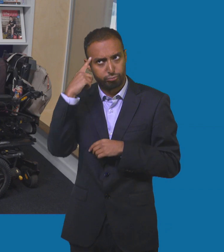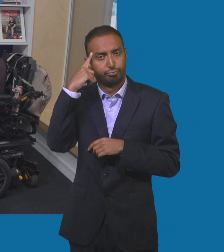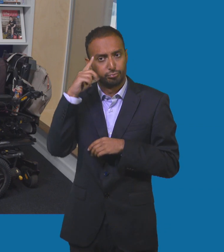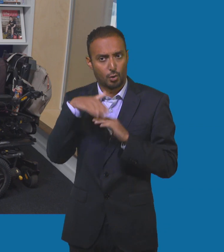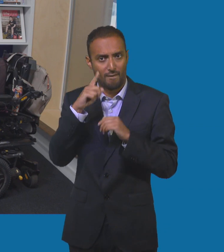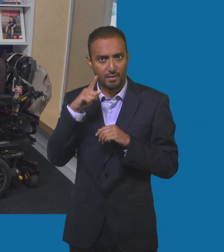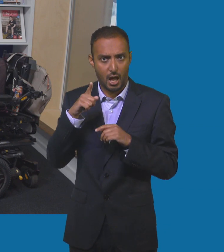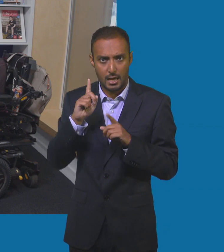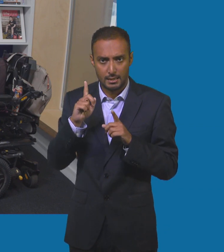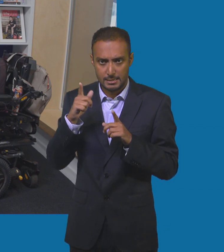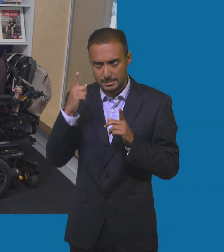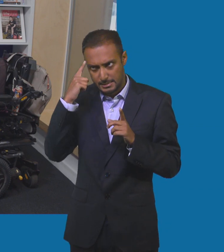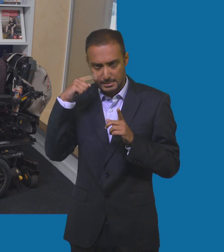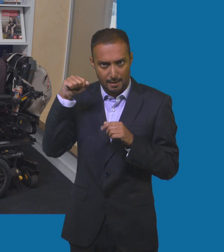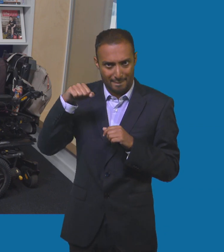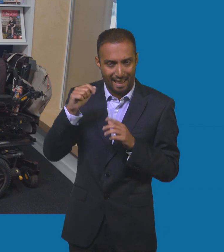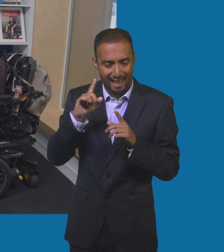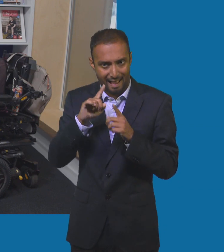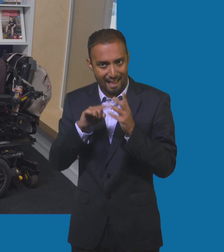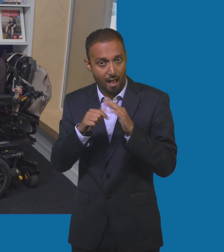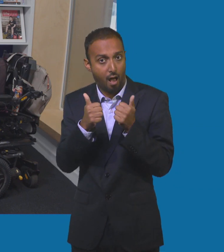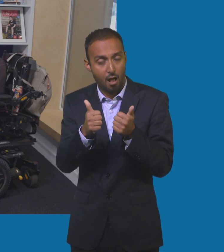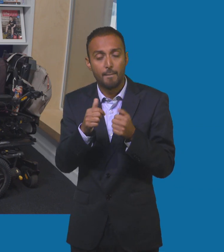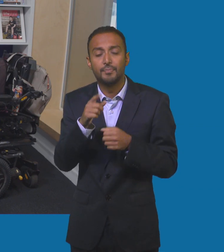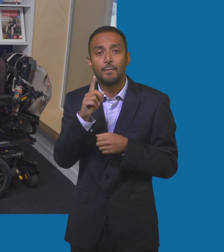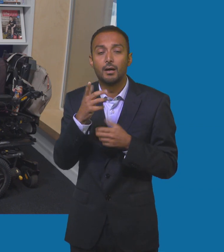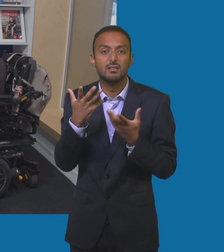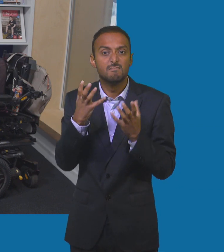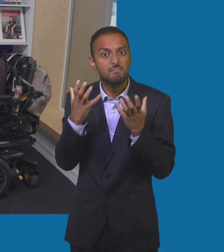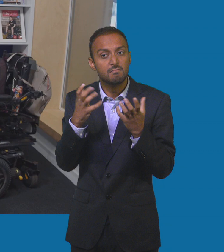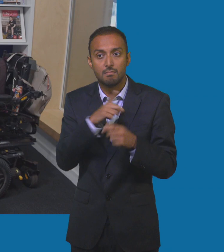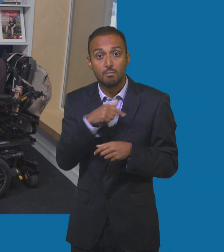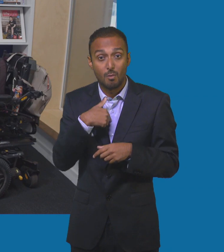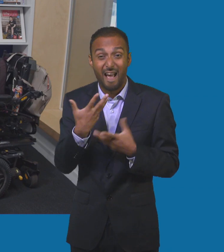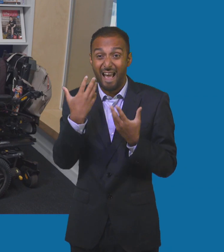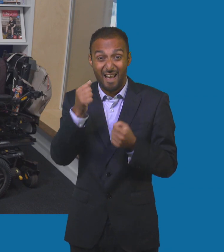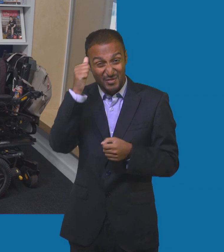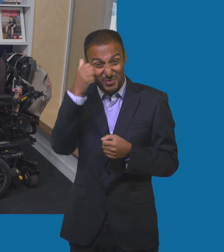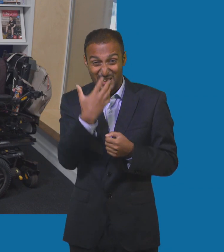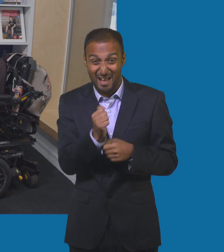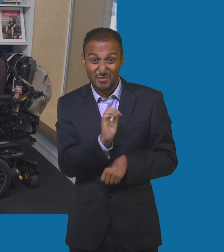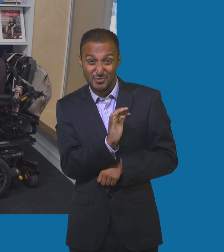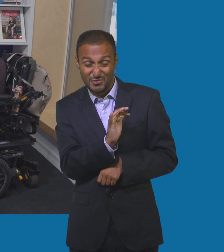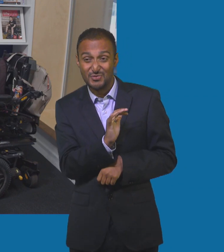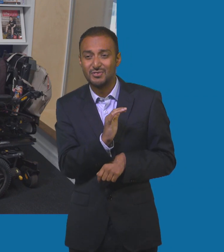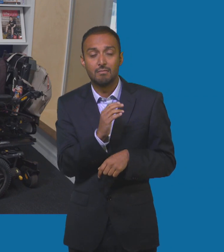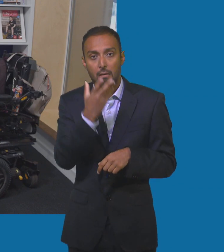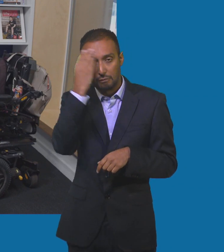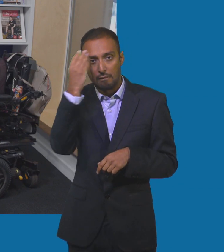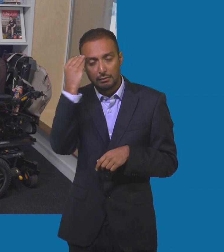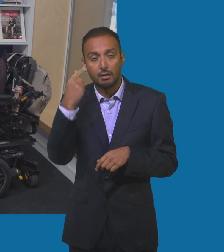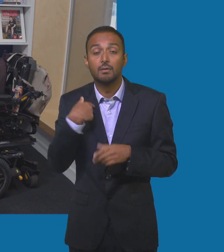But like you said, I don't know what it is. It's like you've got them and then you always forget. I know. And I leave them in the boot of the car. I leave one in my bag. I